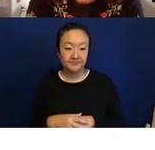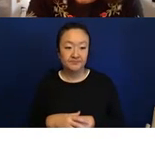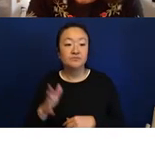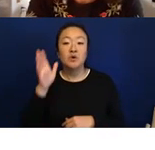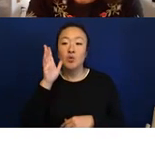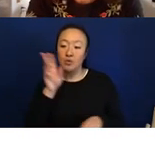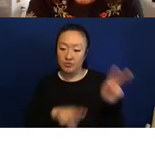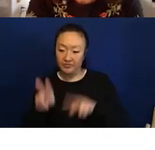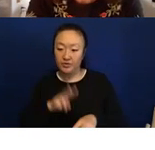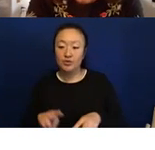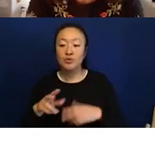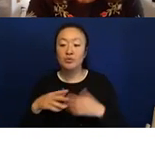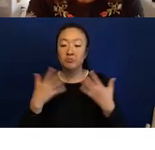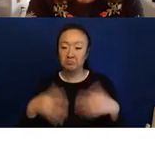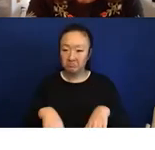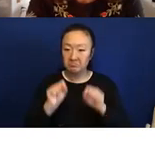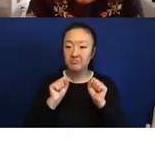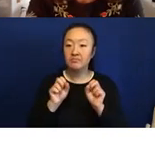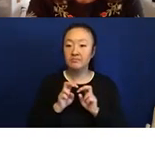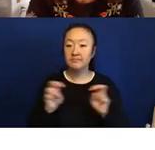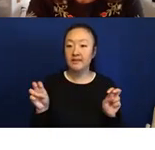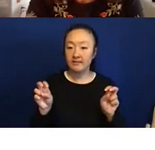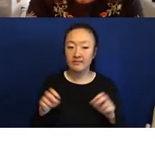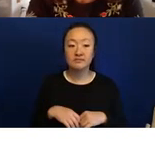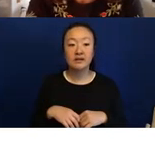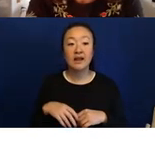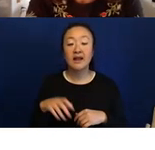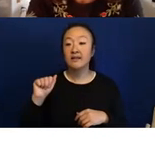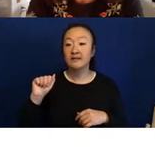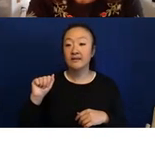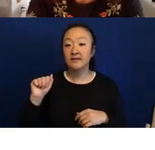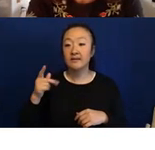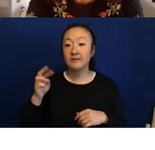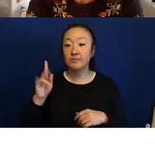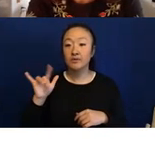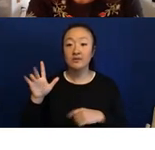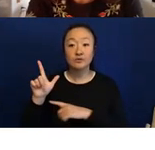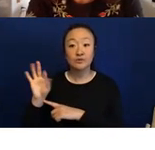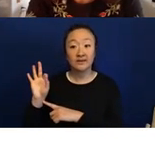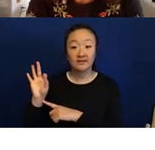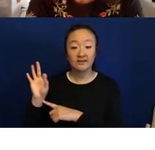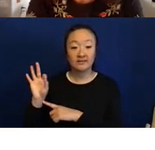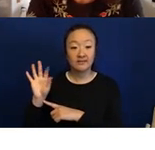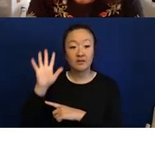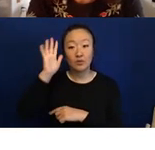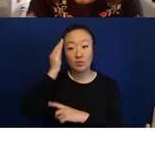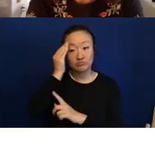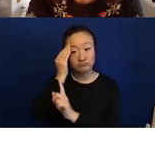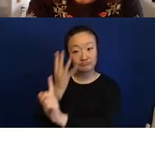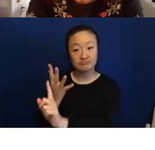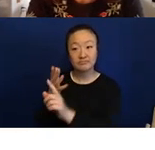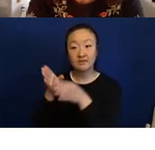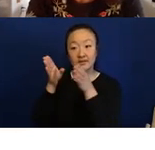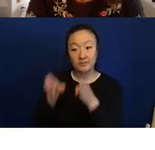review them, hold our panels, and then on April 29th, we will notify the